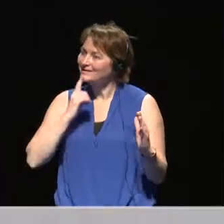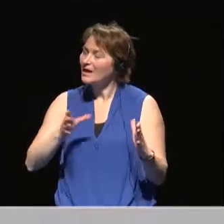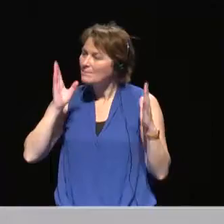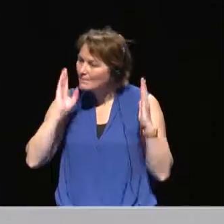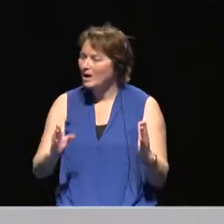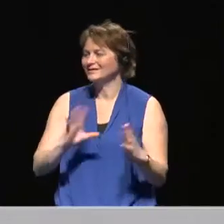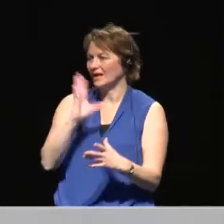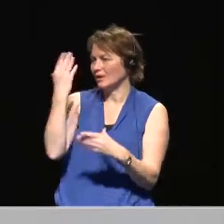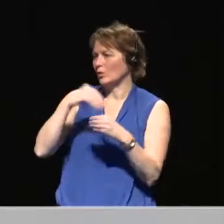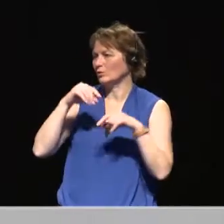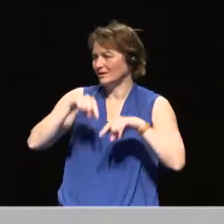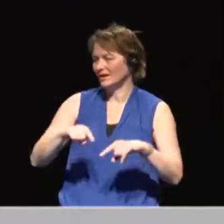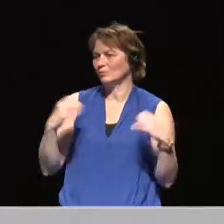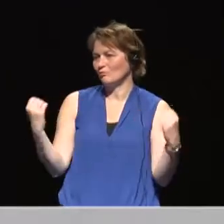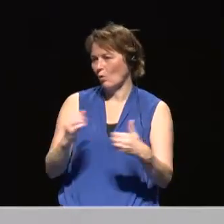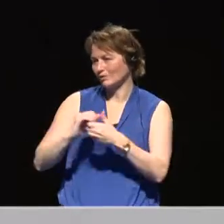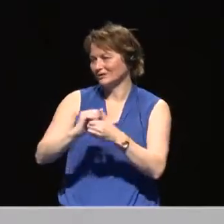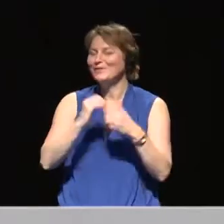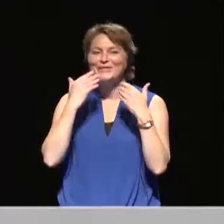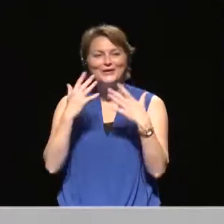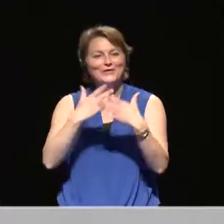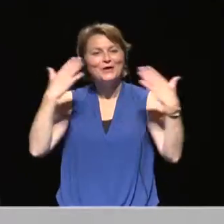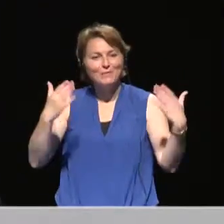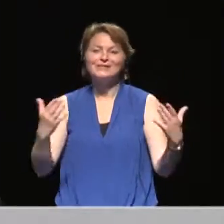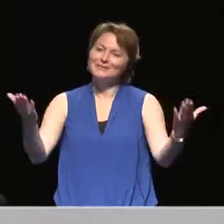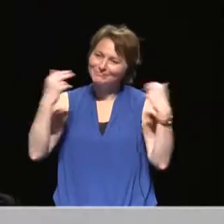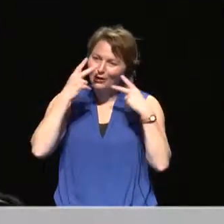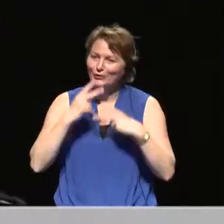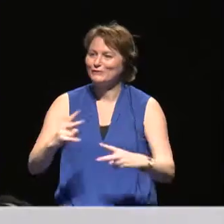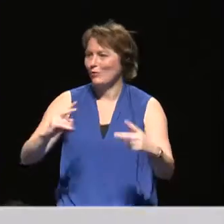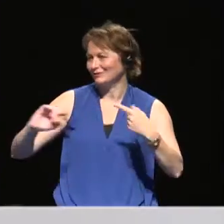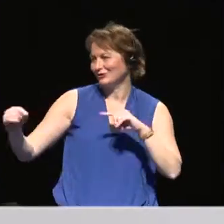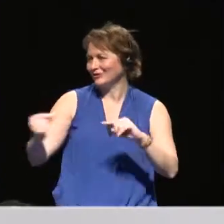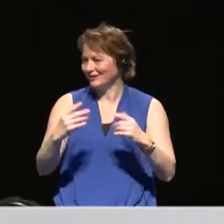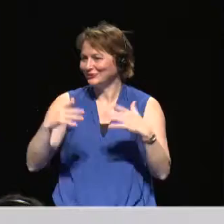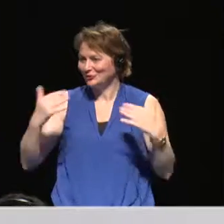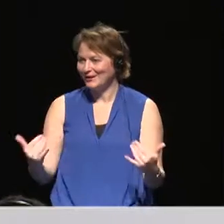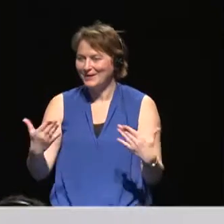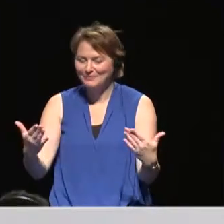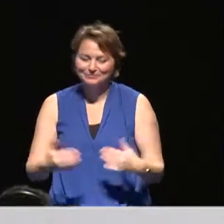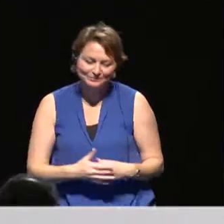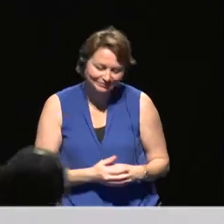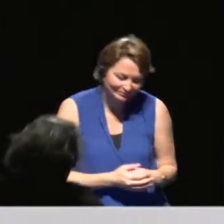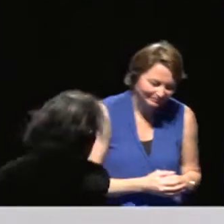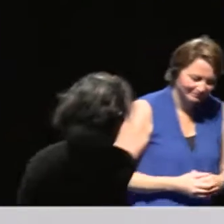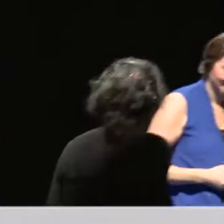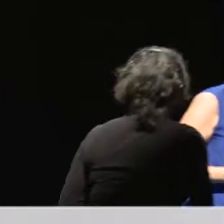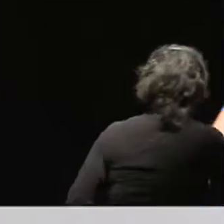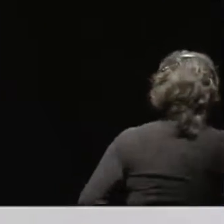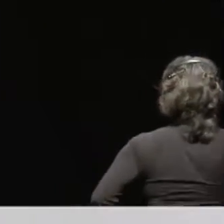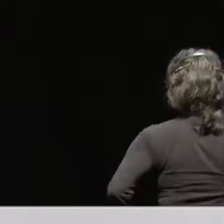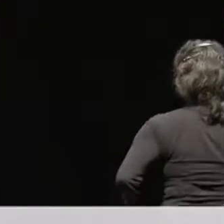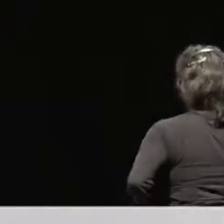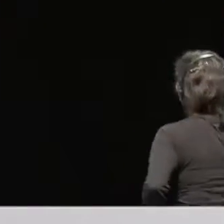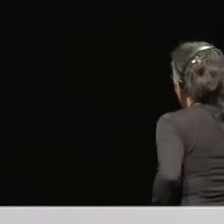example. Thank you very much, and let's just have a fruitful discussion today. Thank you, Ellie. Ellie Schlein is a new member